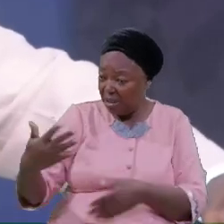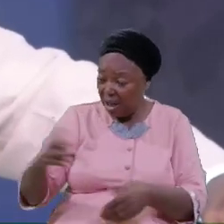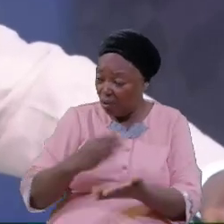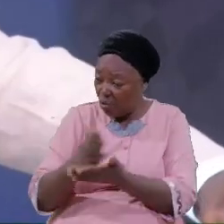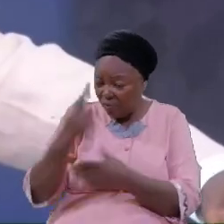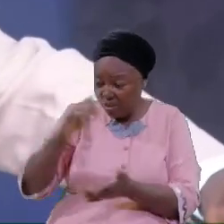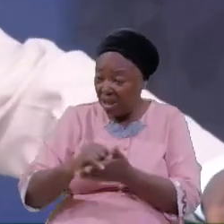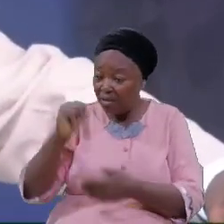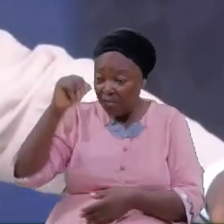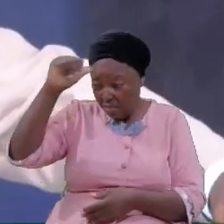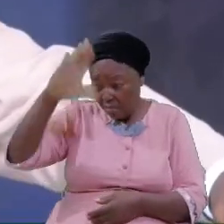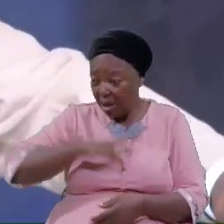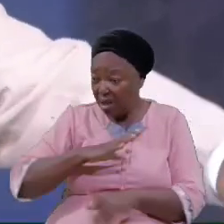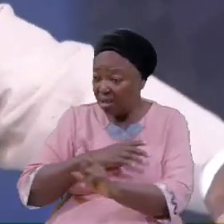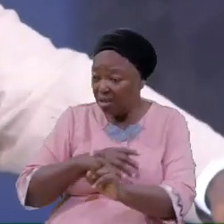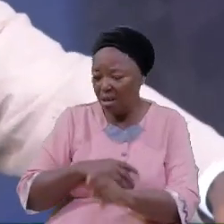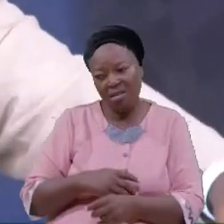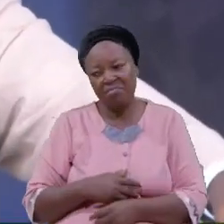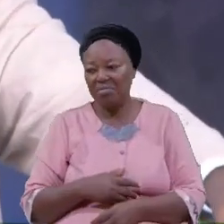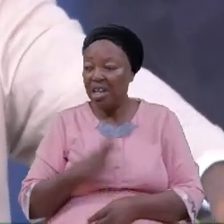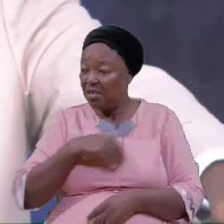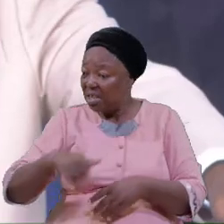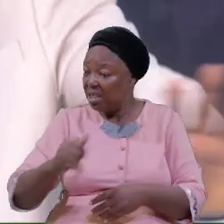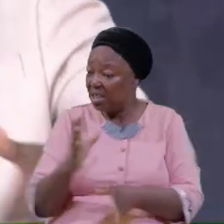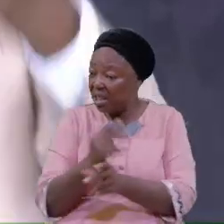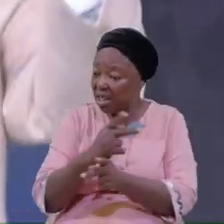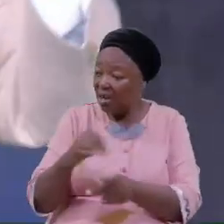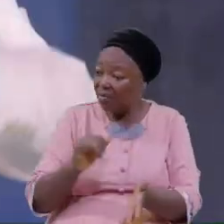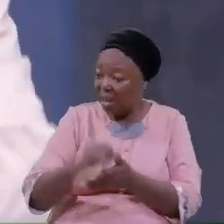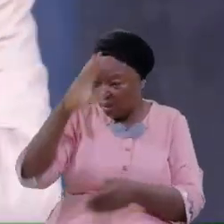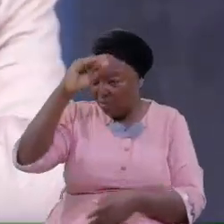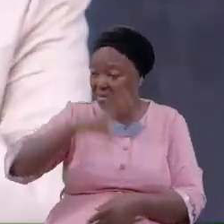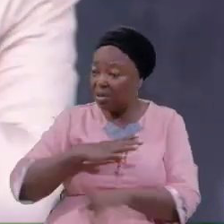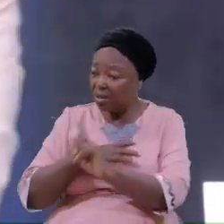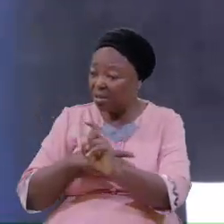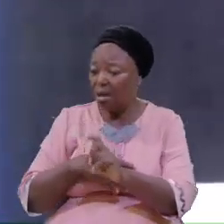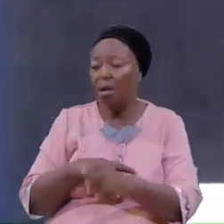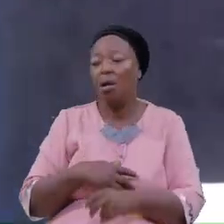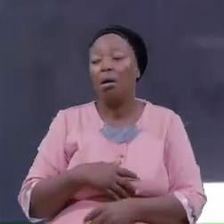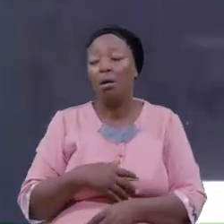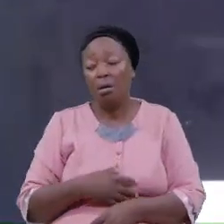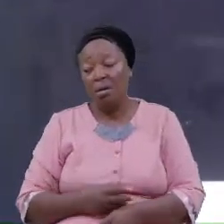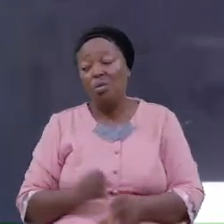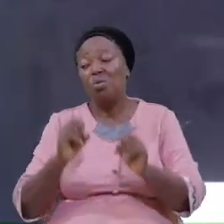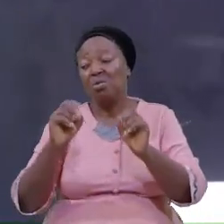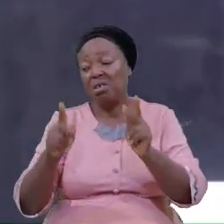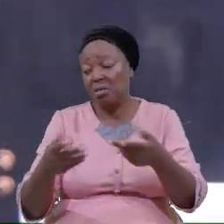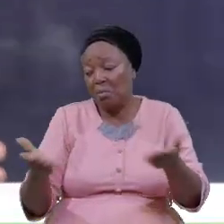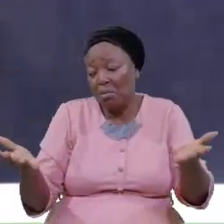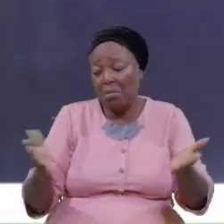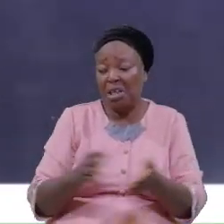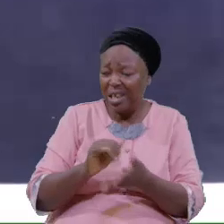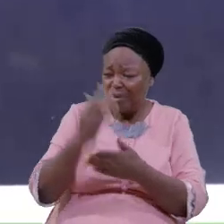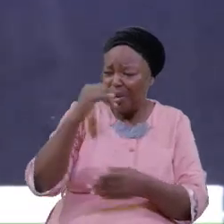And you're still taking care of him. Okay, then that's why the man is treating you like that. Because